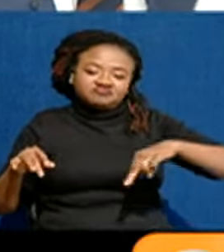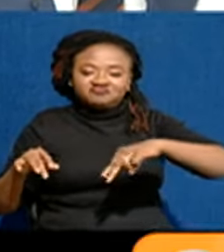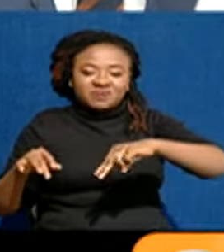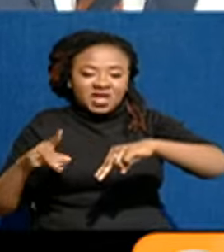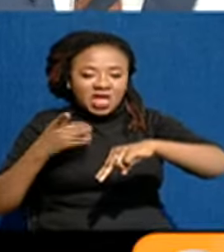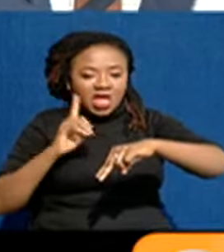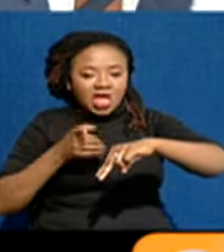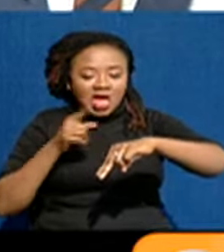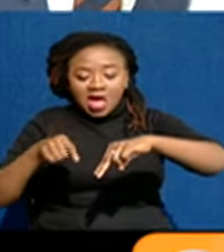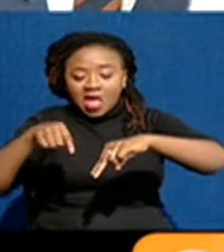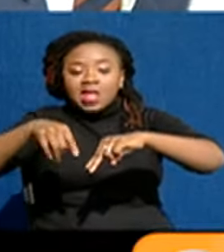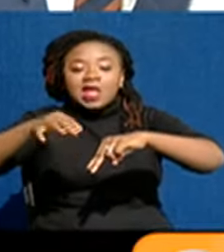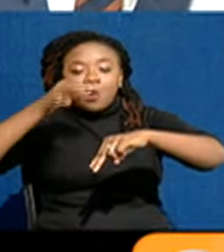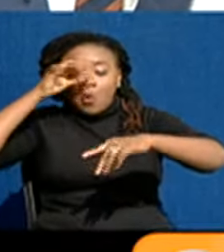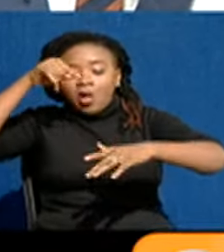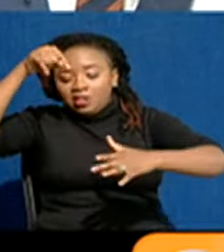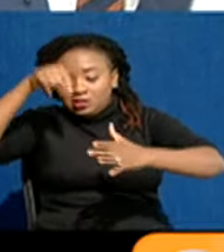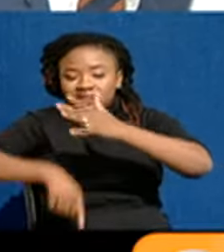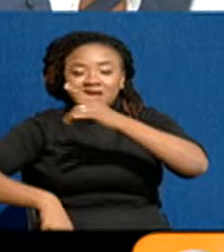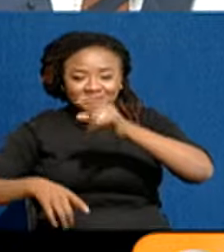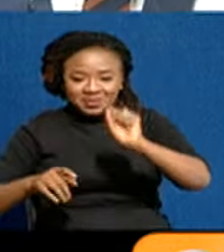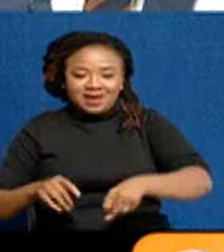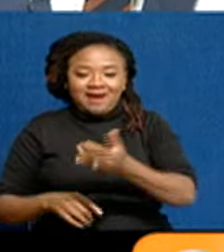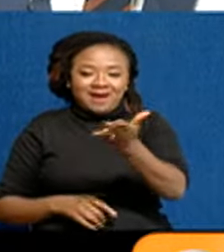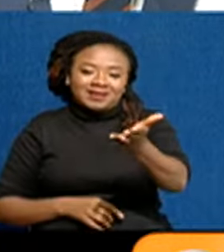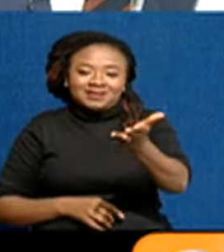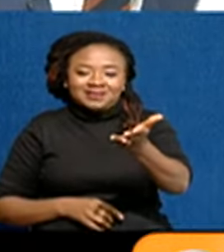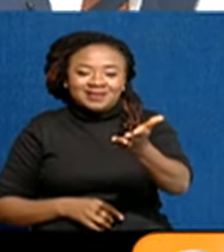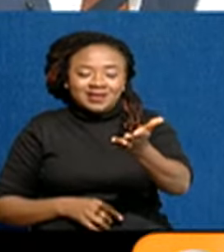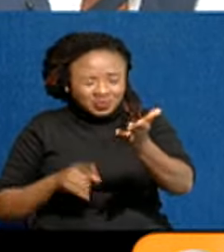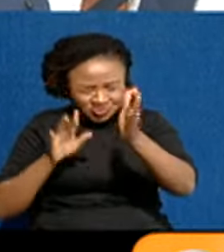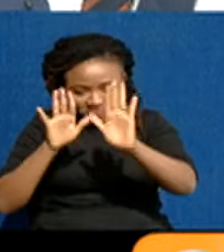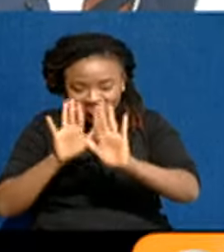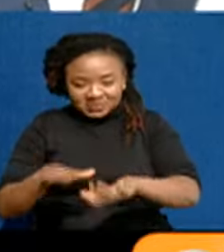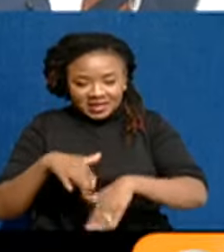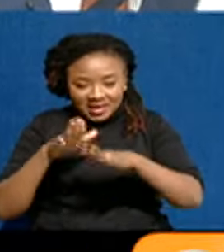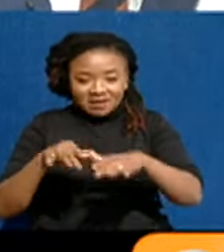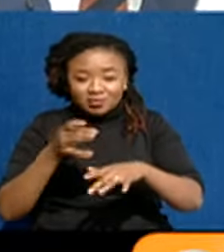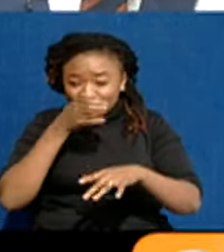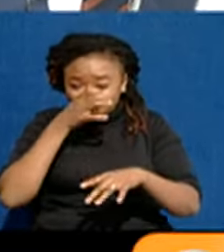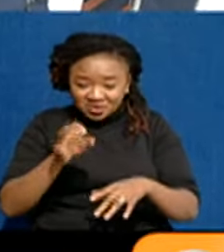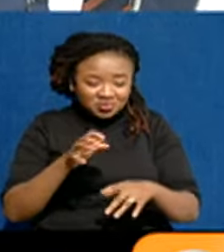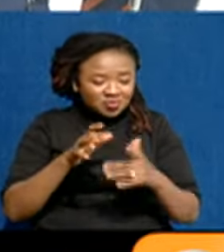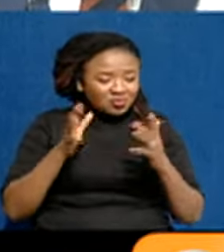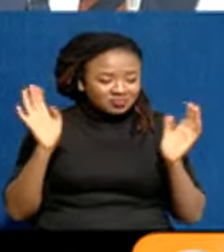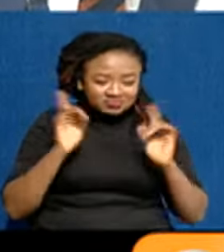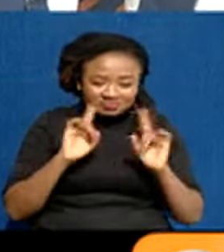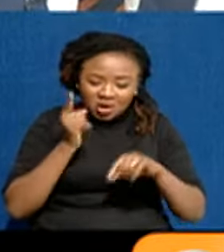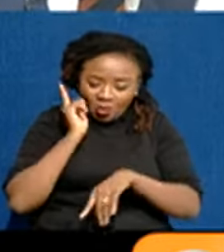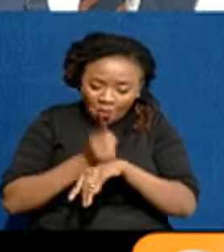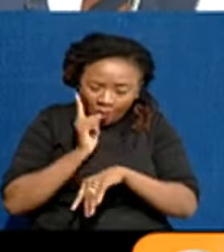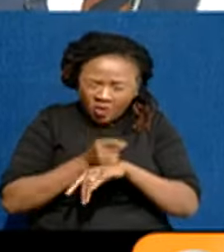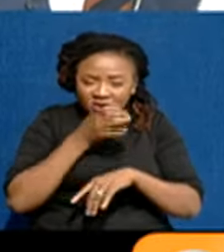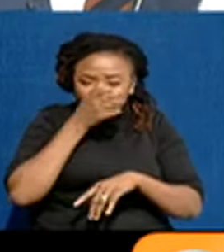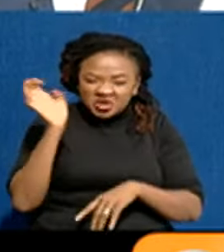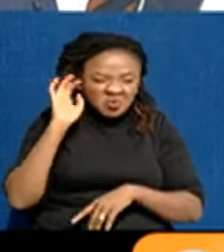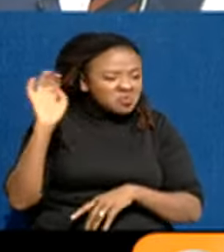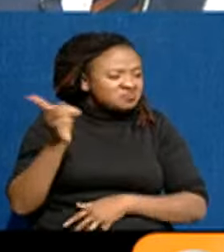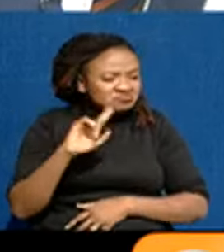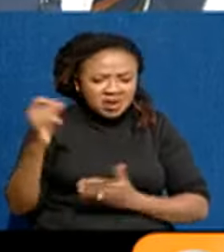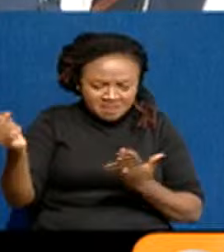away, because people ignore and think it is very close. Yeah. Yeah. So do not ignore calls. Do not ignore all the signs. Do not get